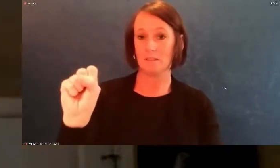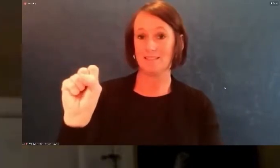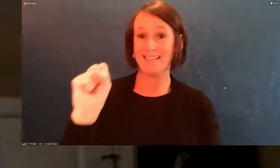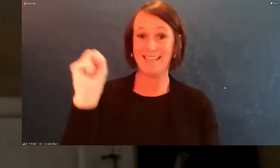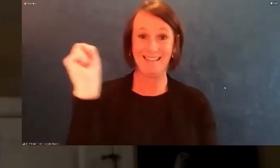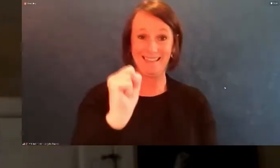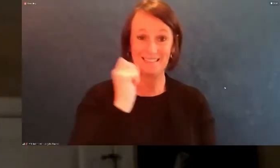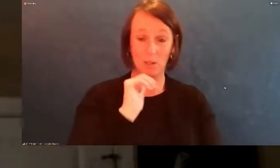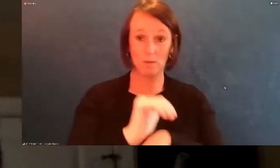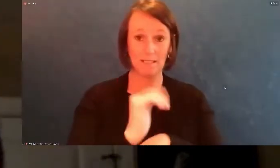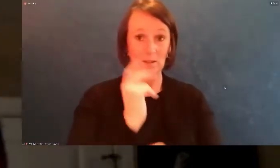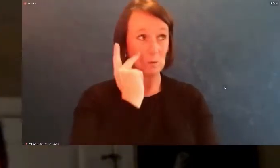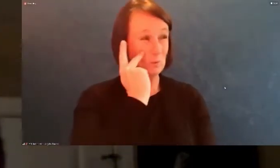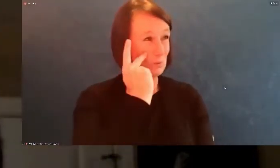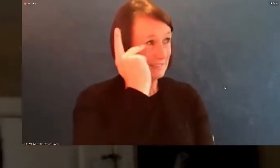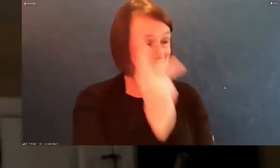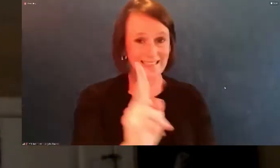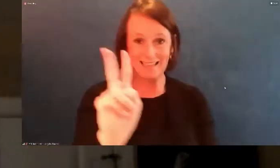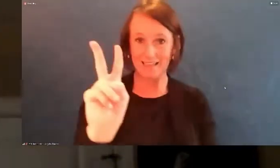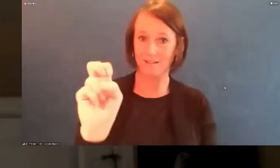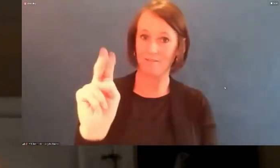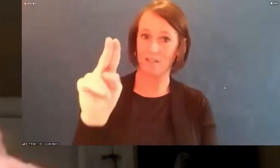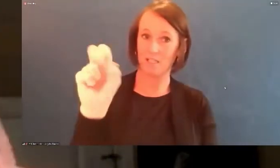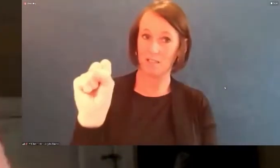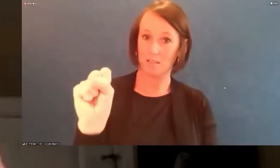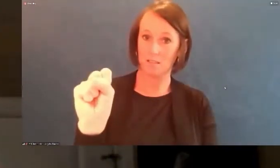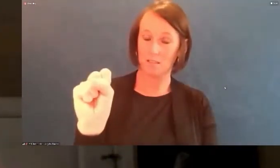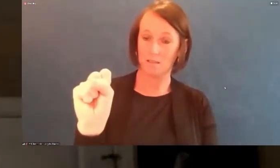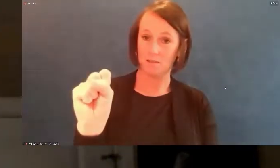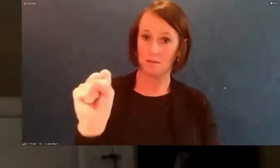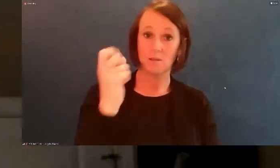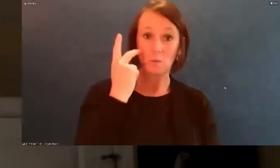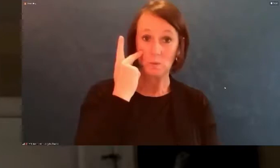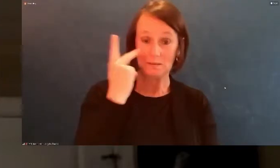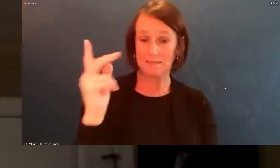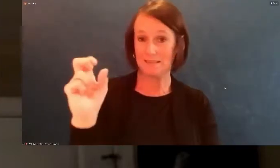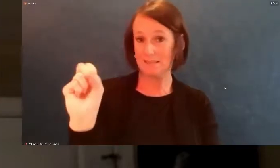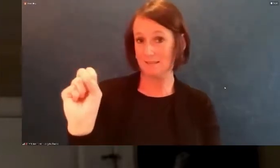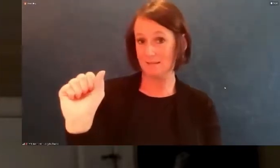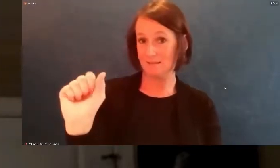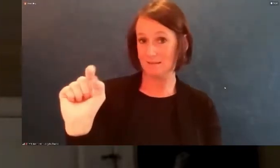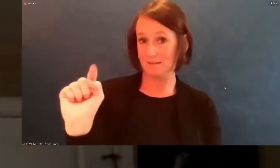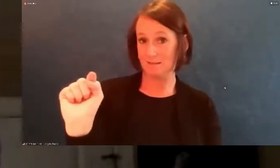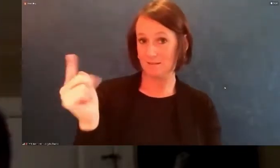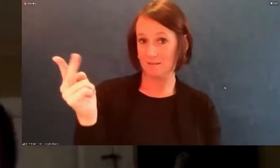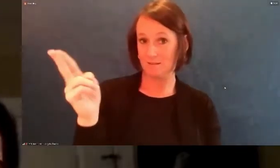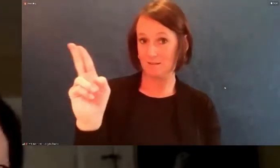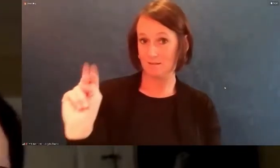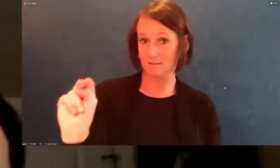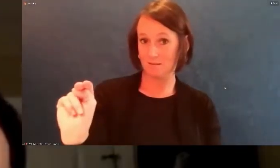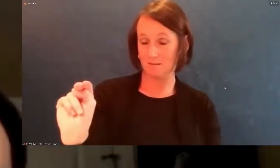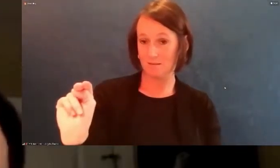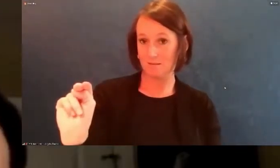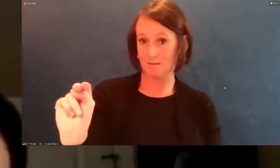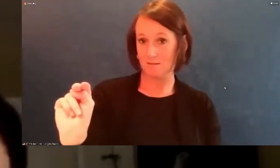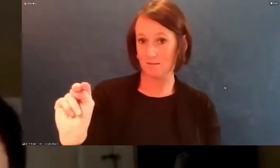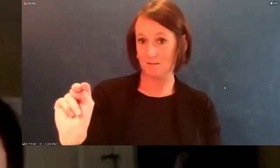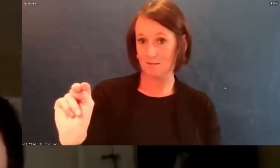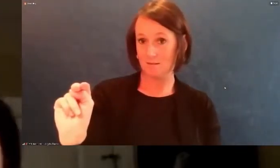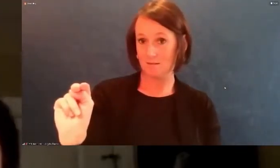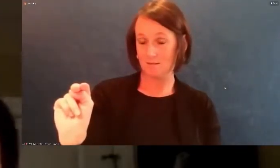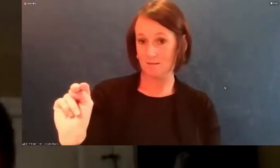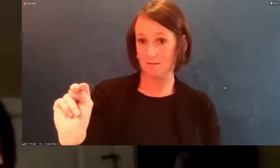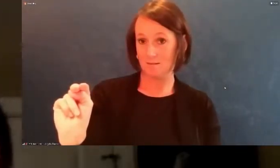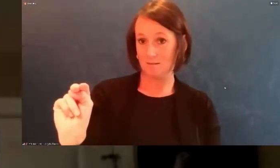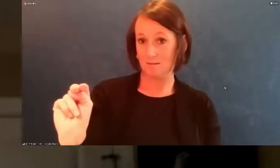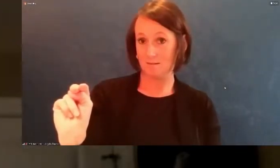going to see Venus, which is Oginans. You're also going to see Saturn. Saturn. The moon, the next full